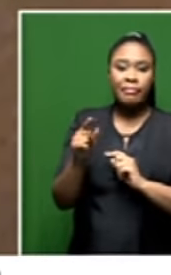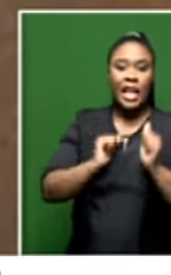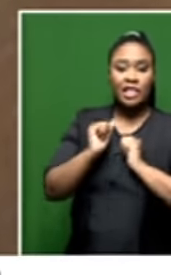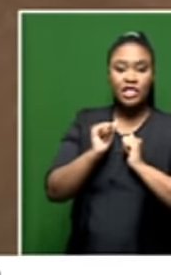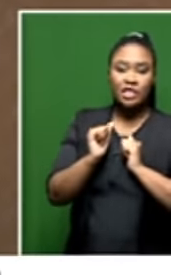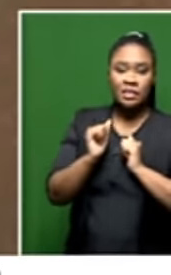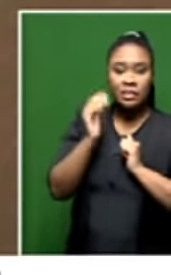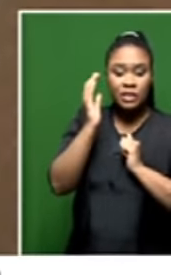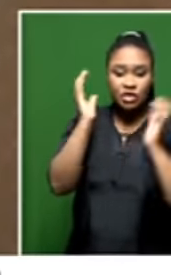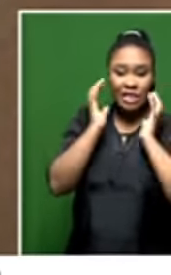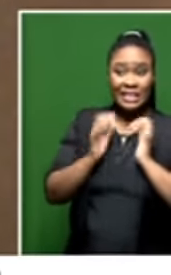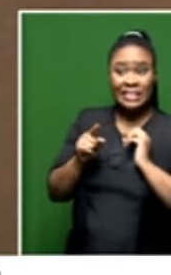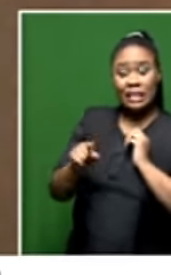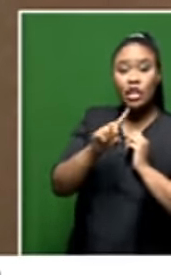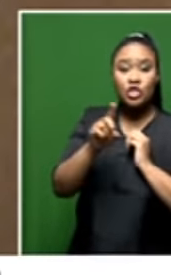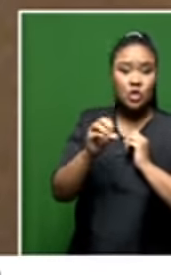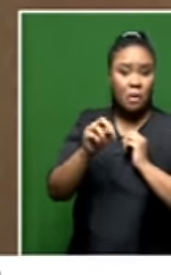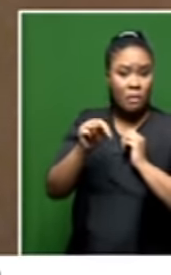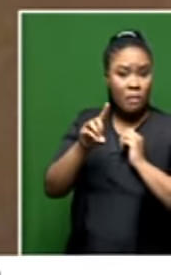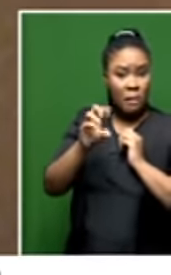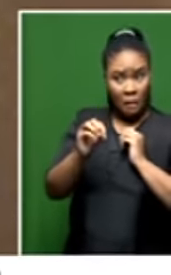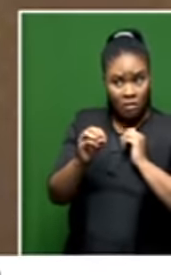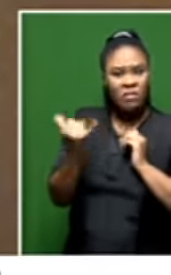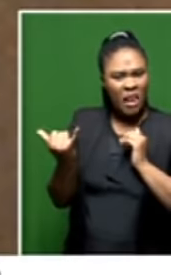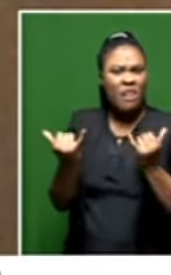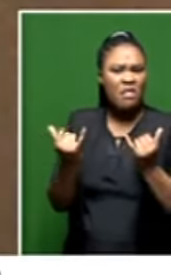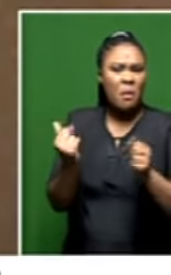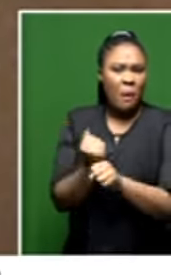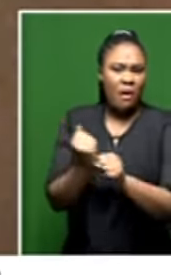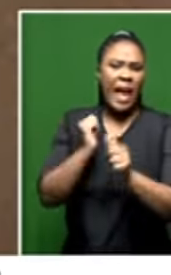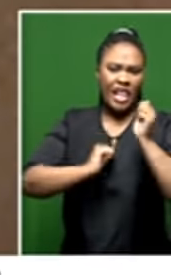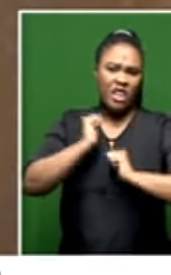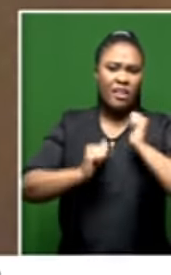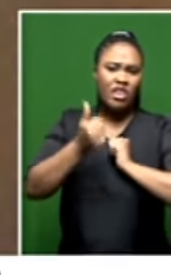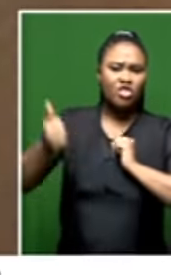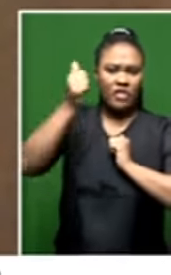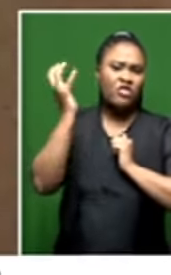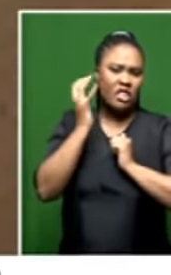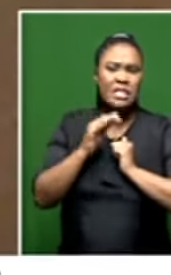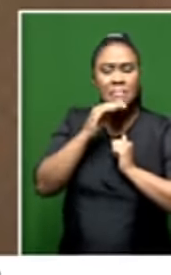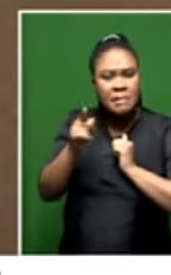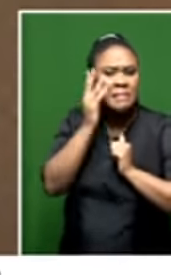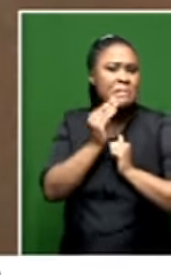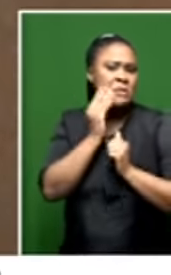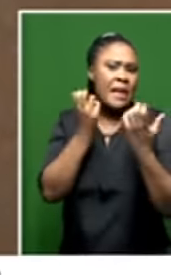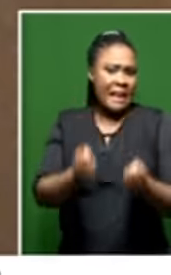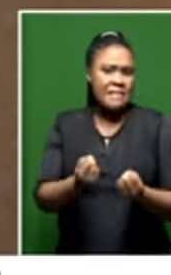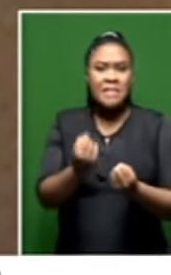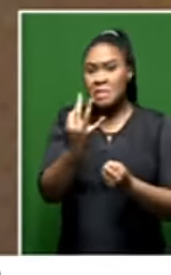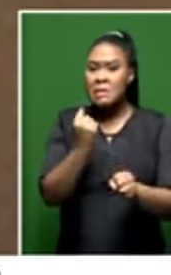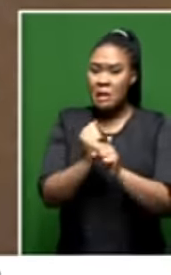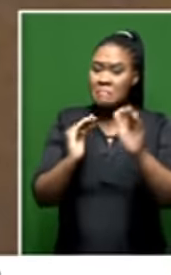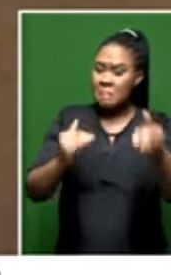acting in the position at the moment, so he's familiar with the job. And within the 2 years, he can do a decent